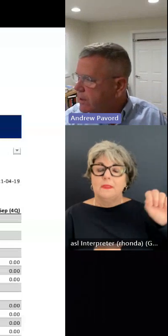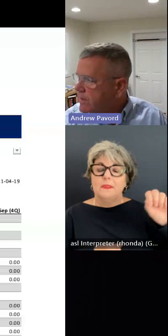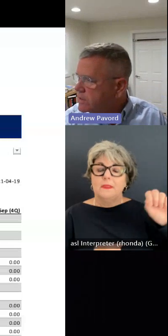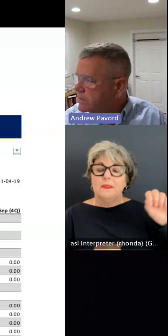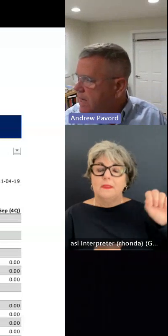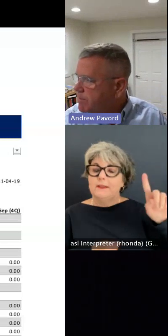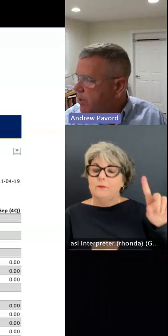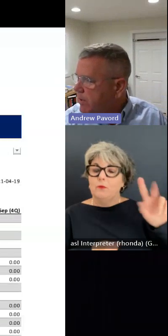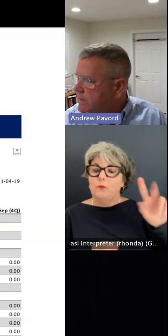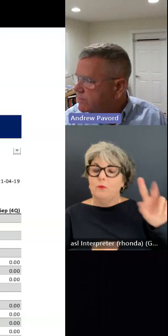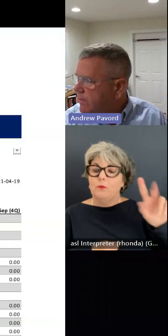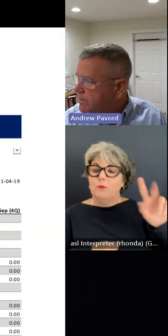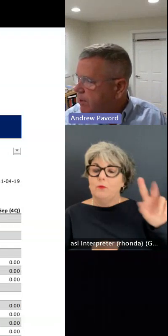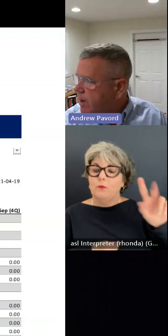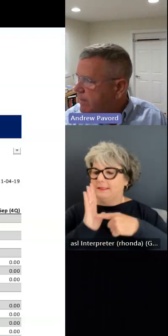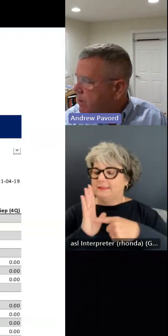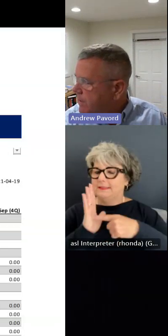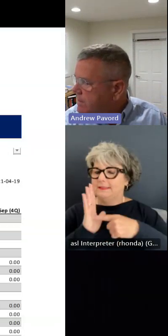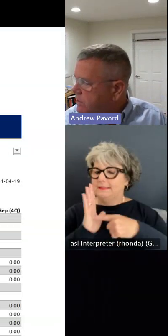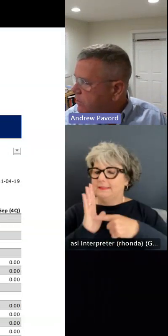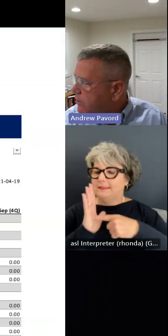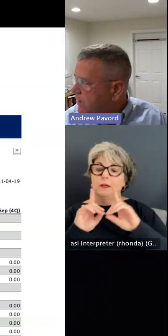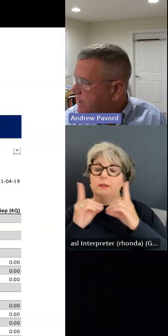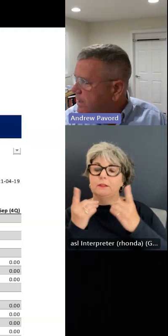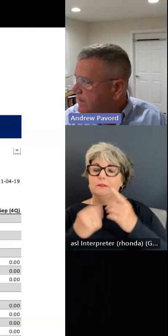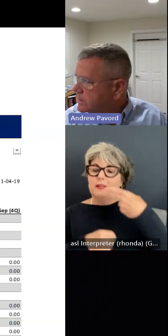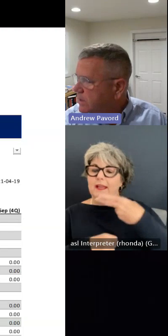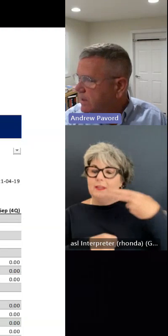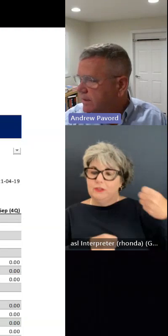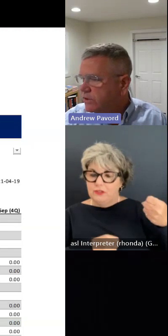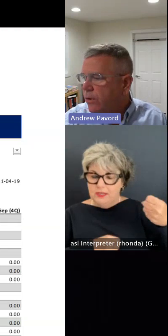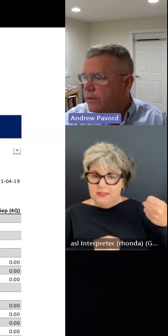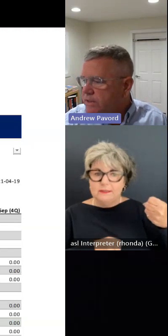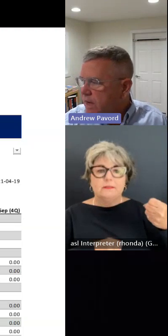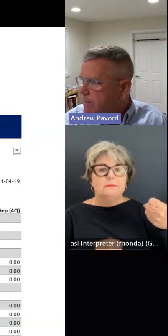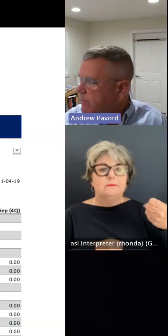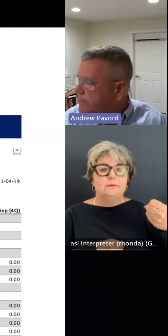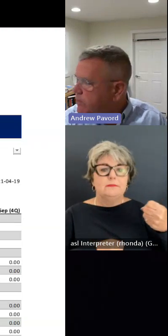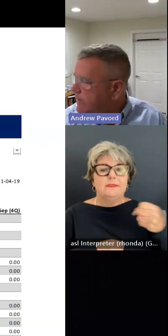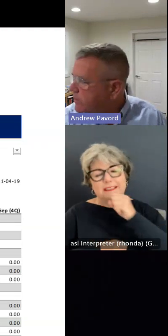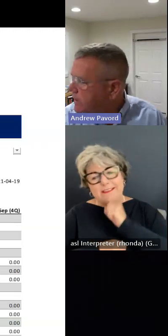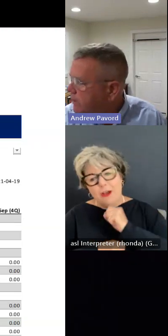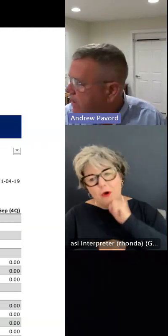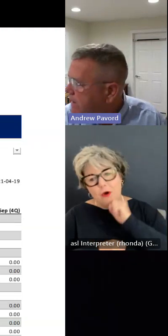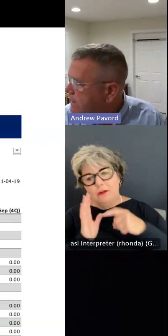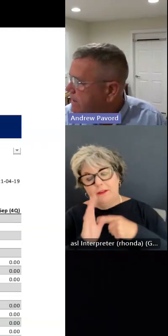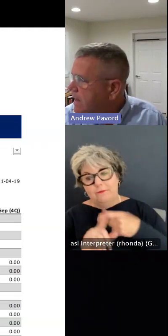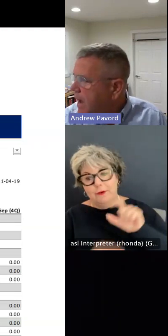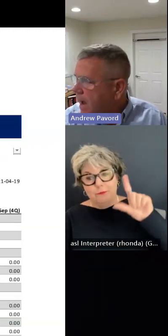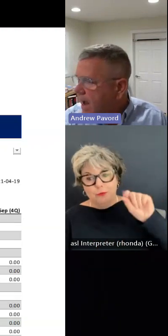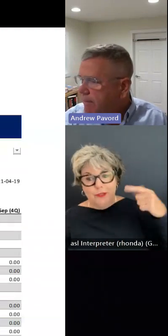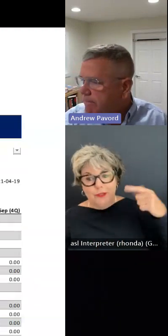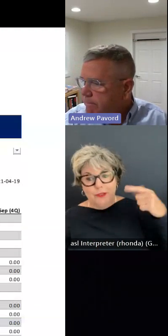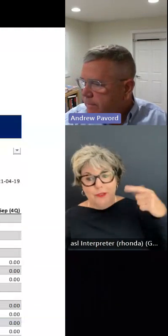SF-133. In this example, it's from the Department of Homeland Security. Now it's an old example from